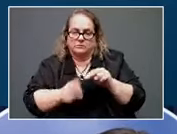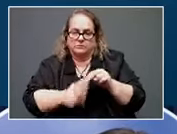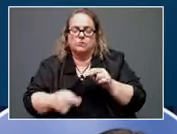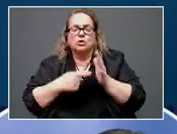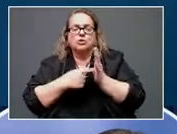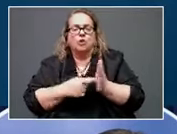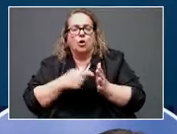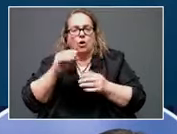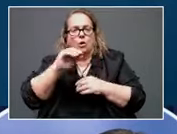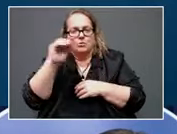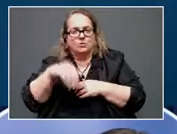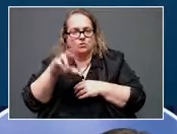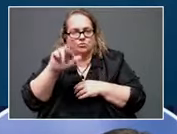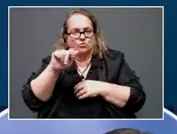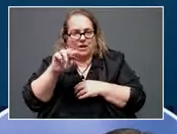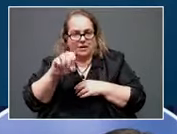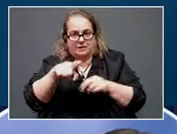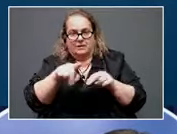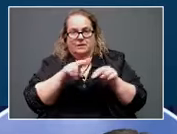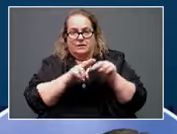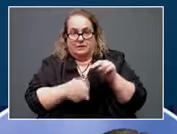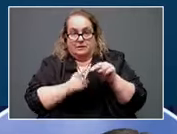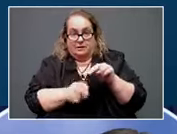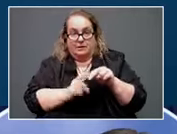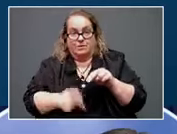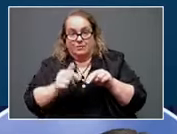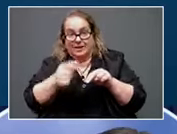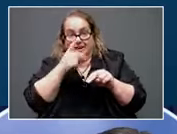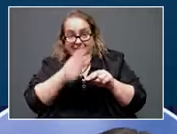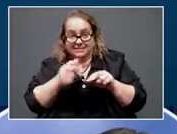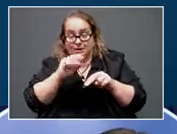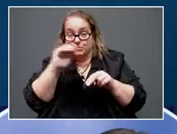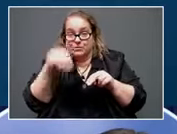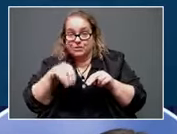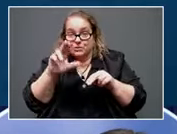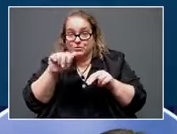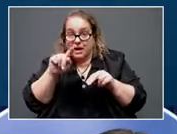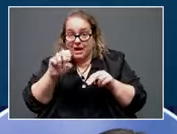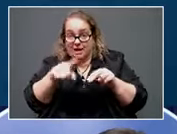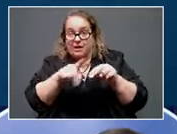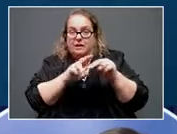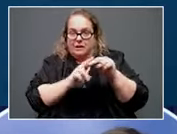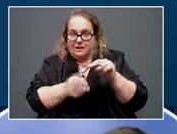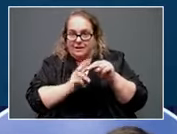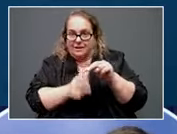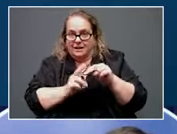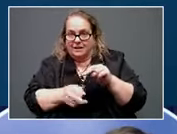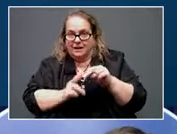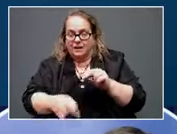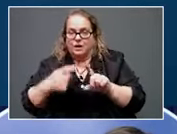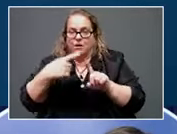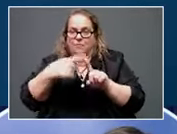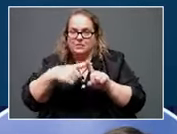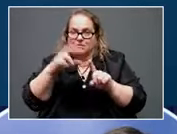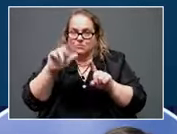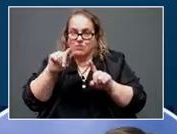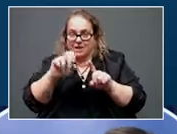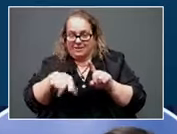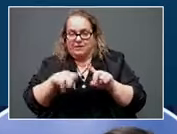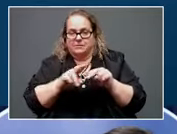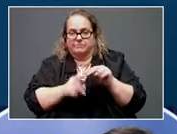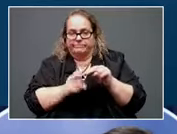as well. Again, you can see this continuing to fall. We're now dropping, about